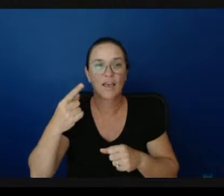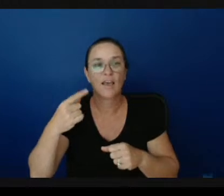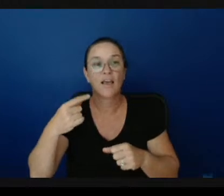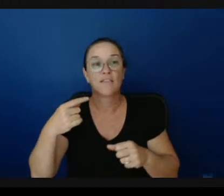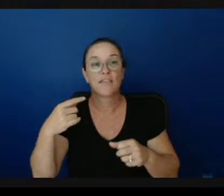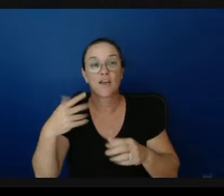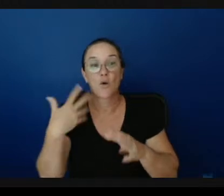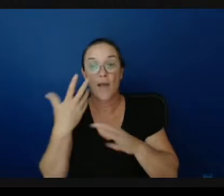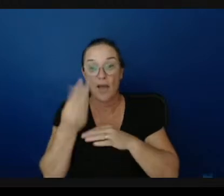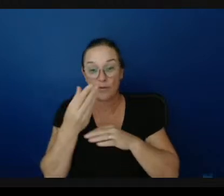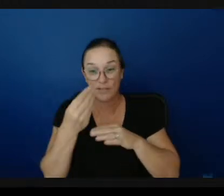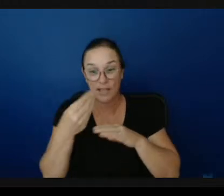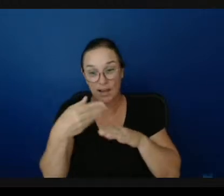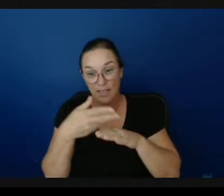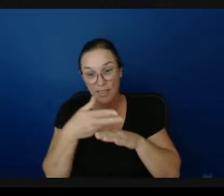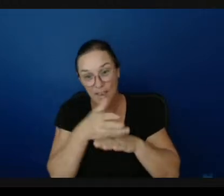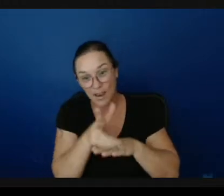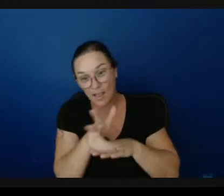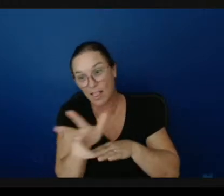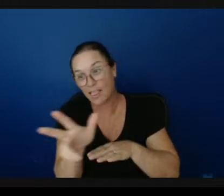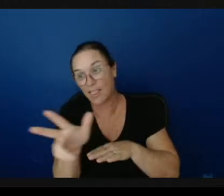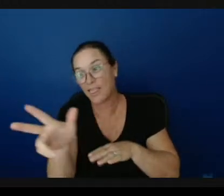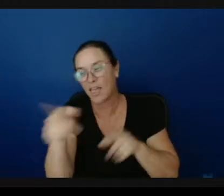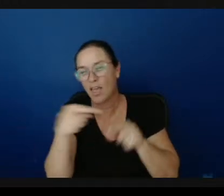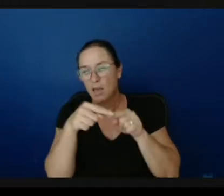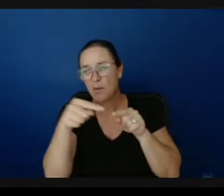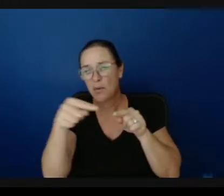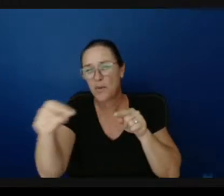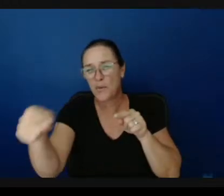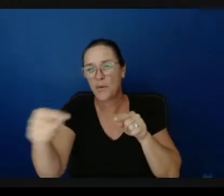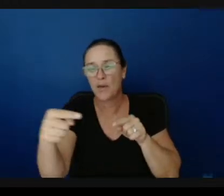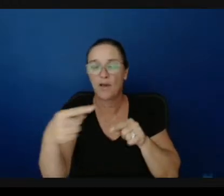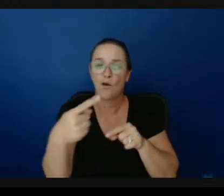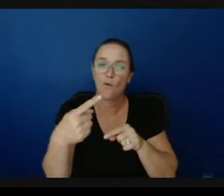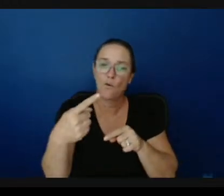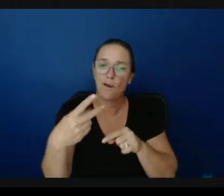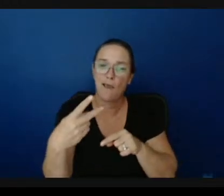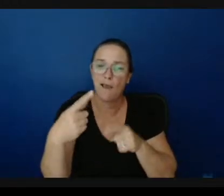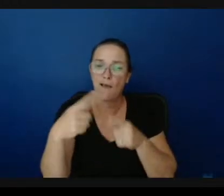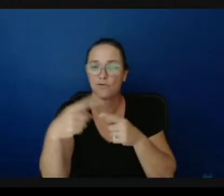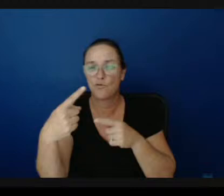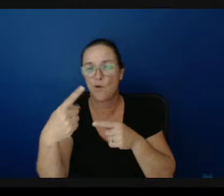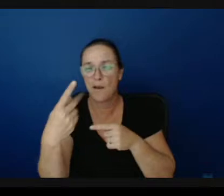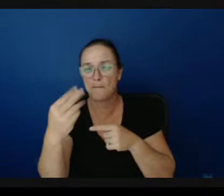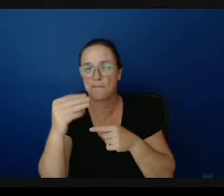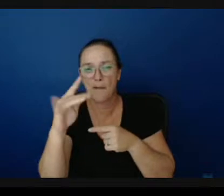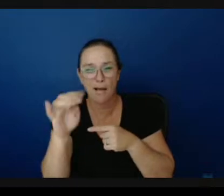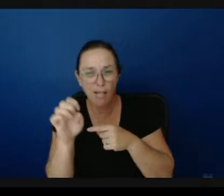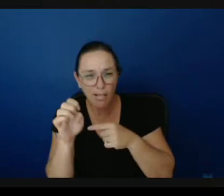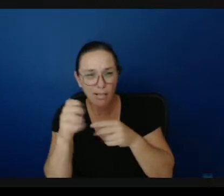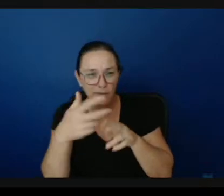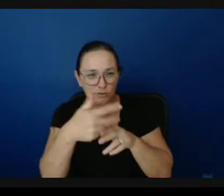the highway, and at least a half a mile to a mile down of cars on the road. It was a lot of people.